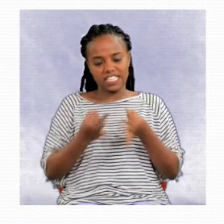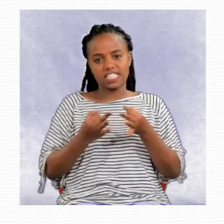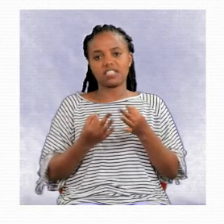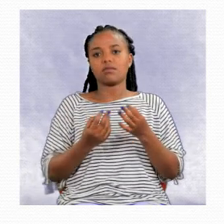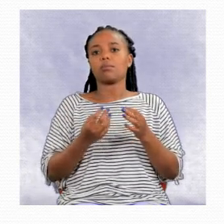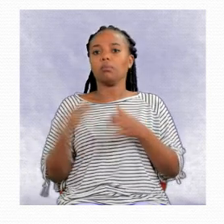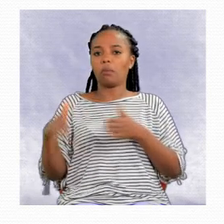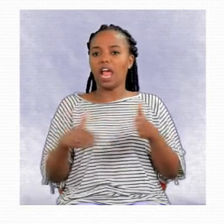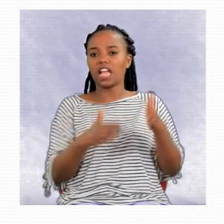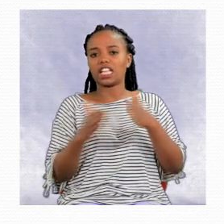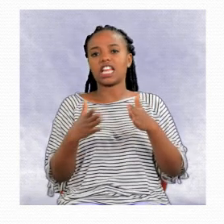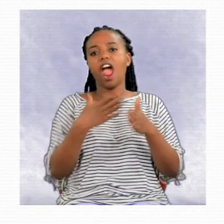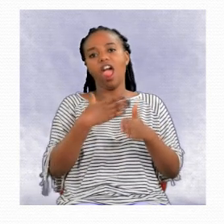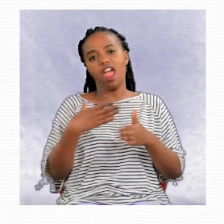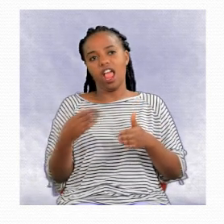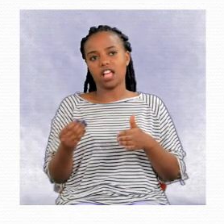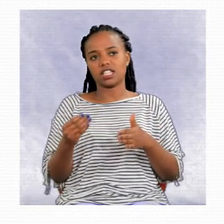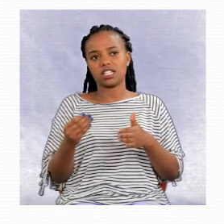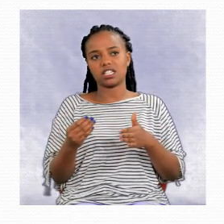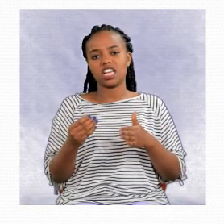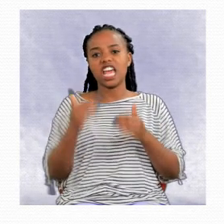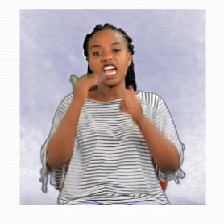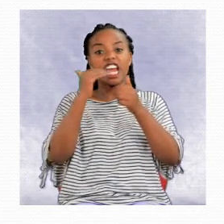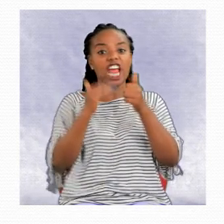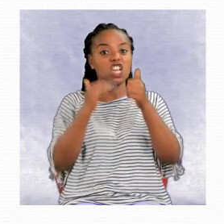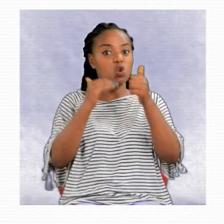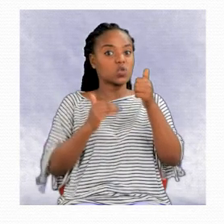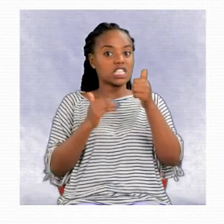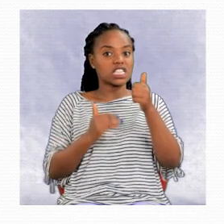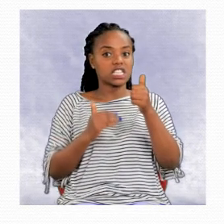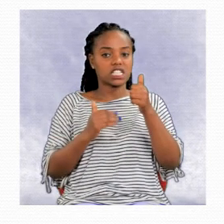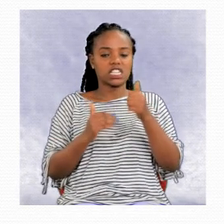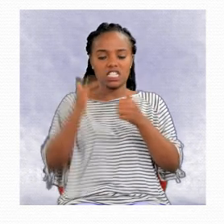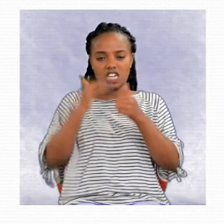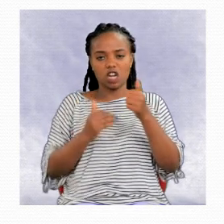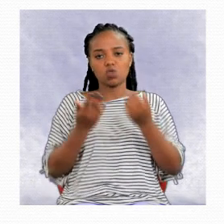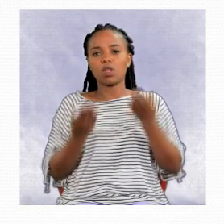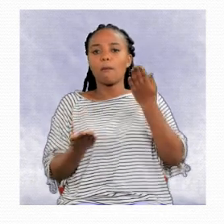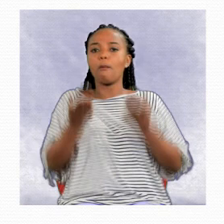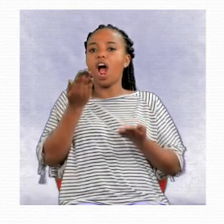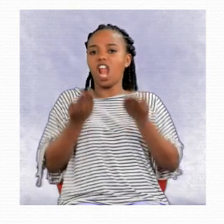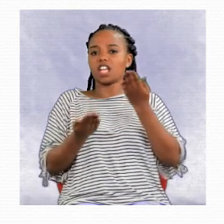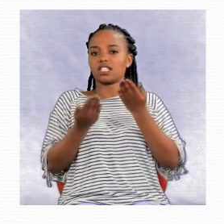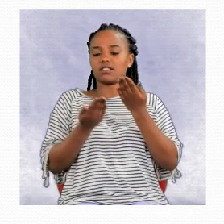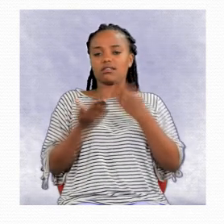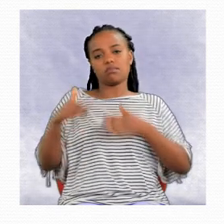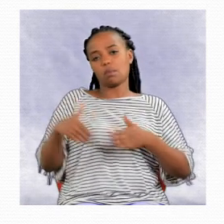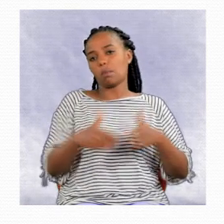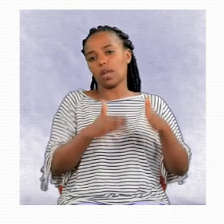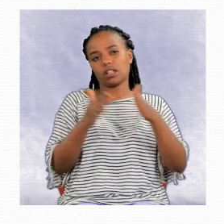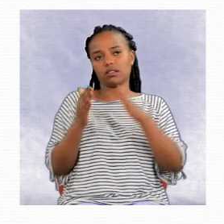method and reducing balance method.